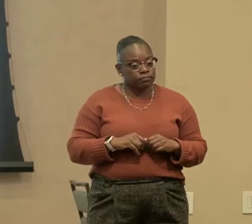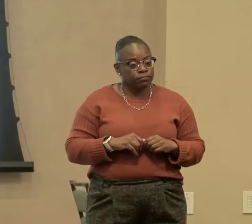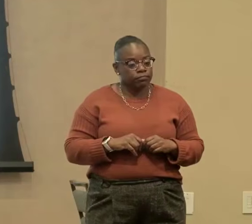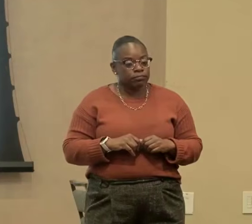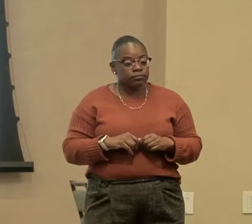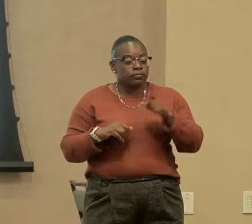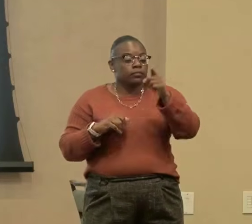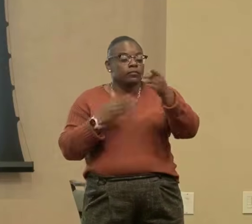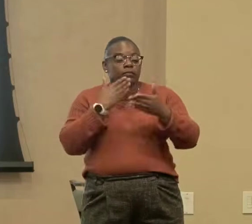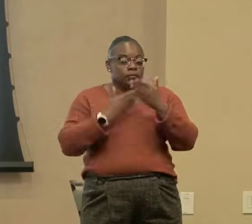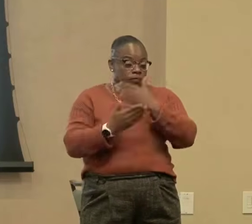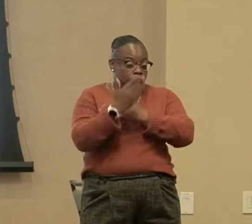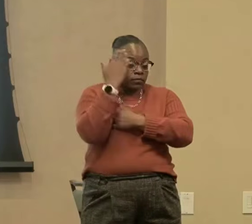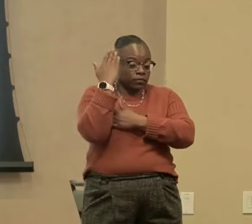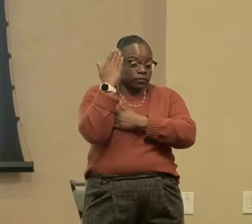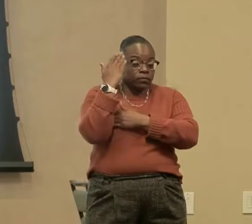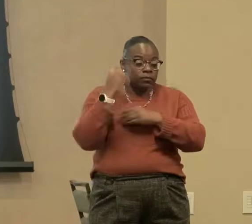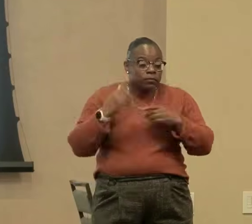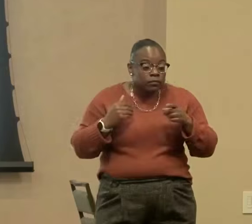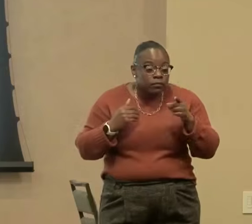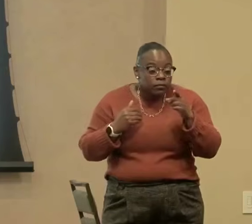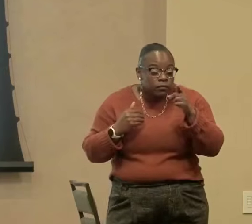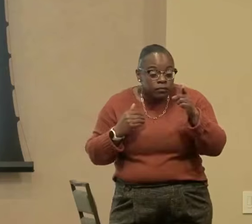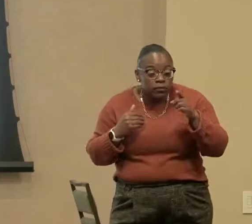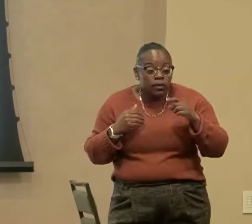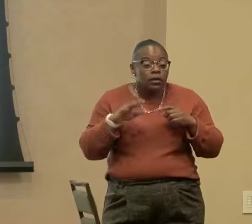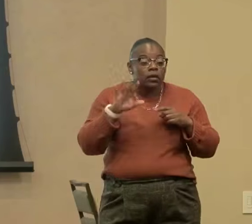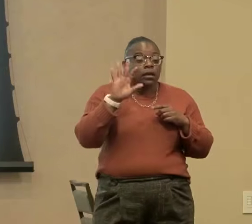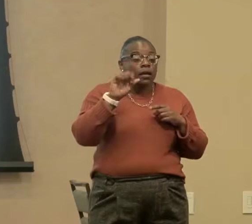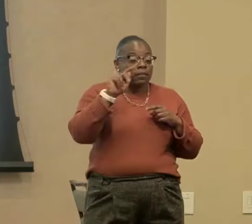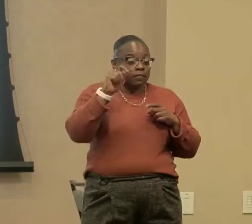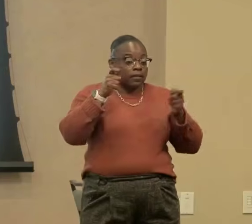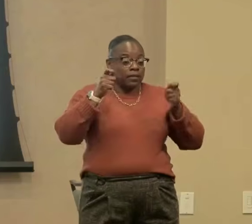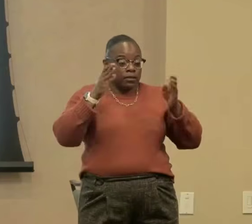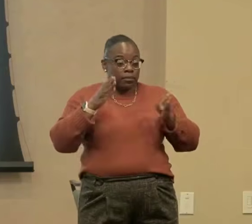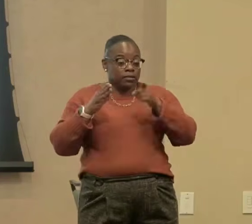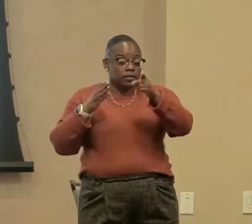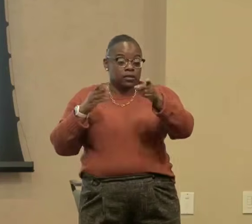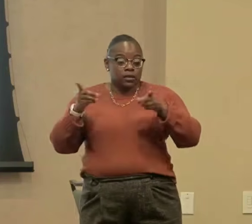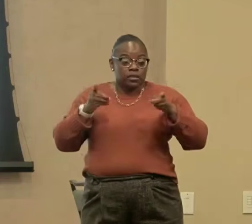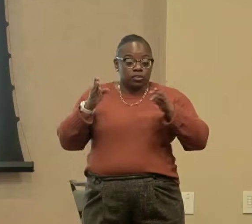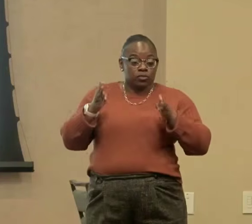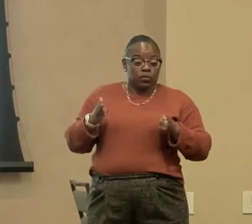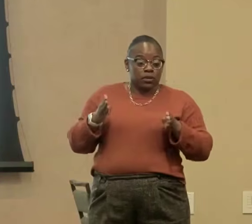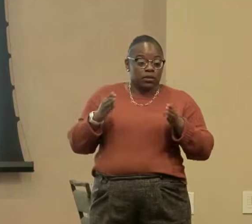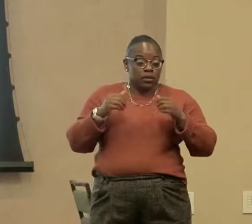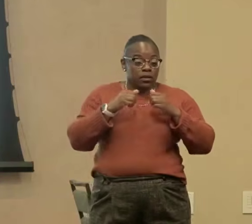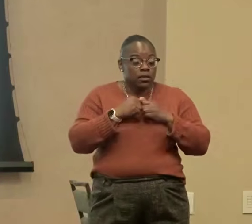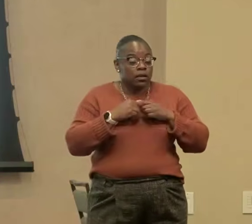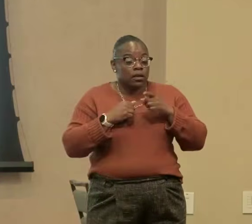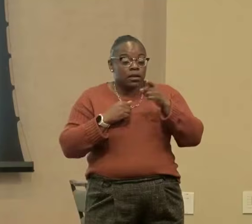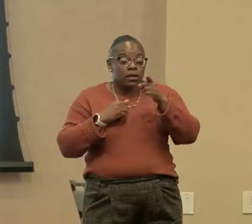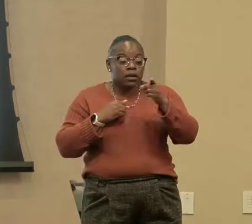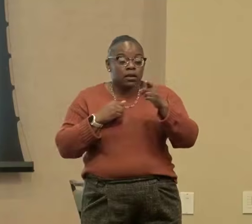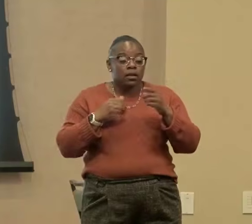Hi, everyone. Good morning. My name is Luisa Sather. I'm a clinical trial manager over at Fate Therapeutics, and I'm here with the director and study lead, Sahar Roshan. And